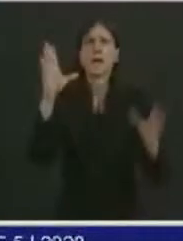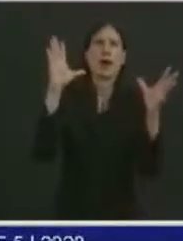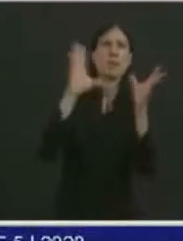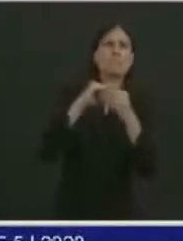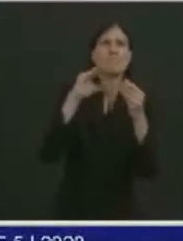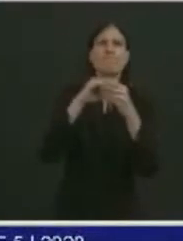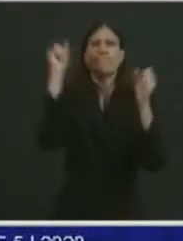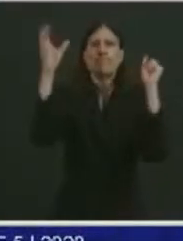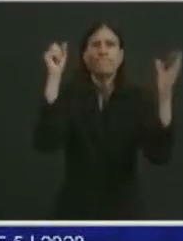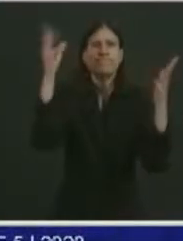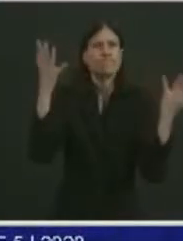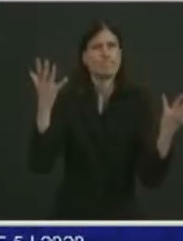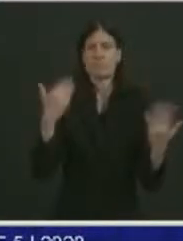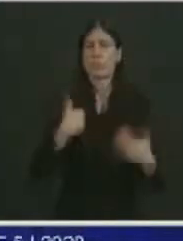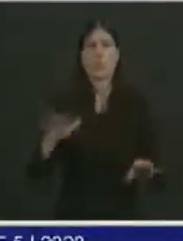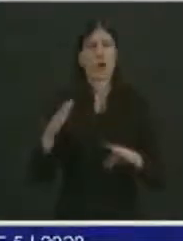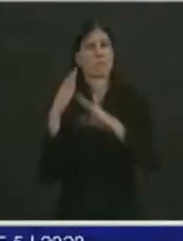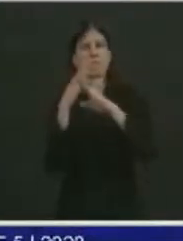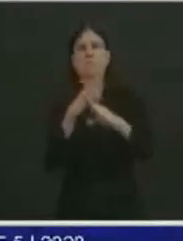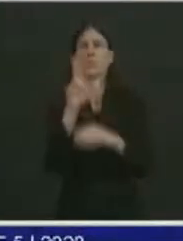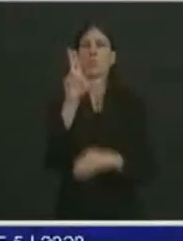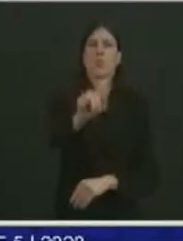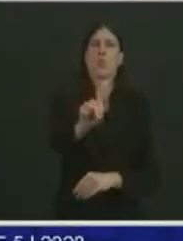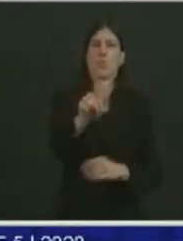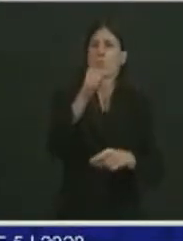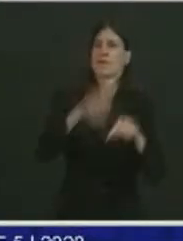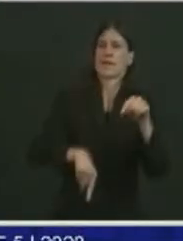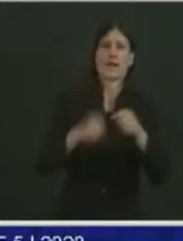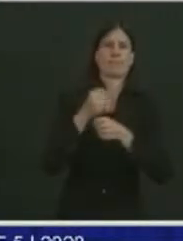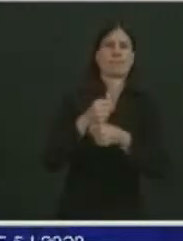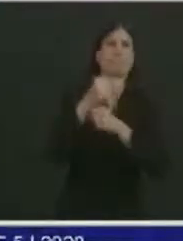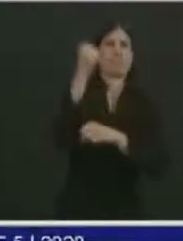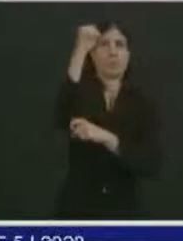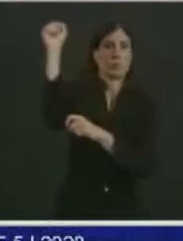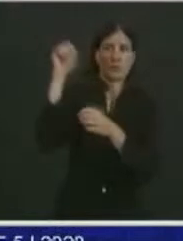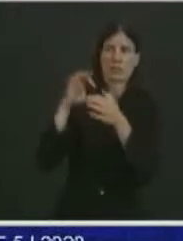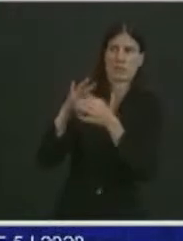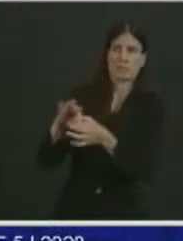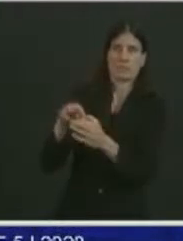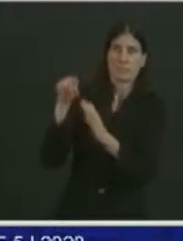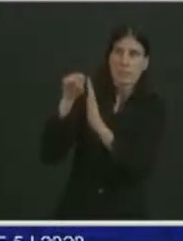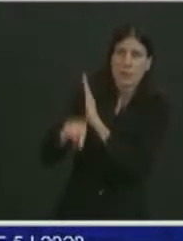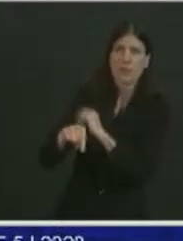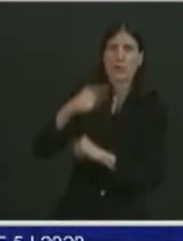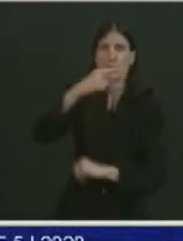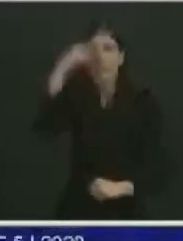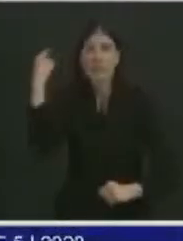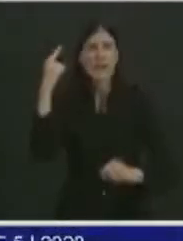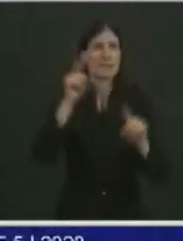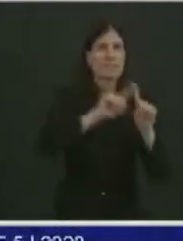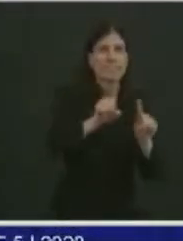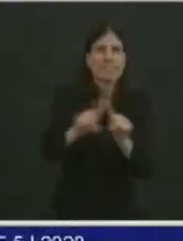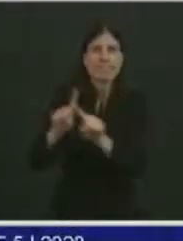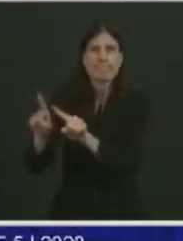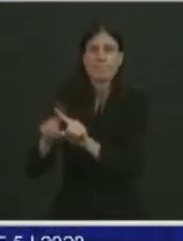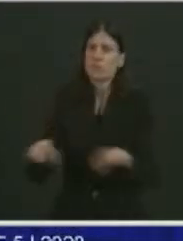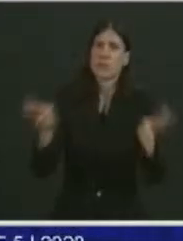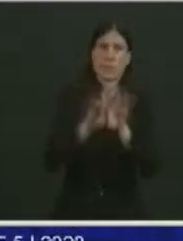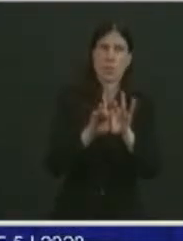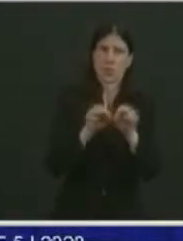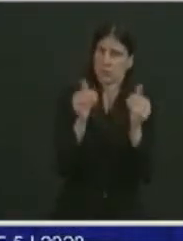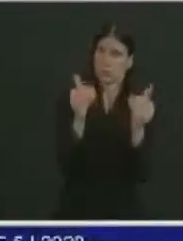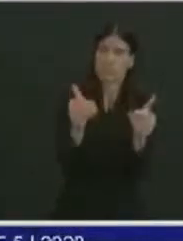injustices. It is, however, also vital that you be aware that we are still fighting